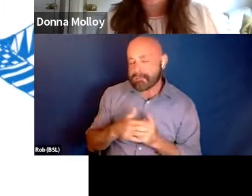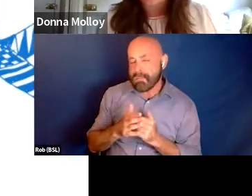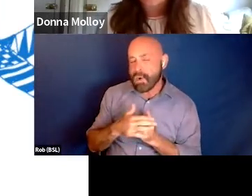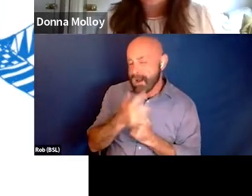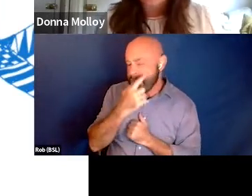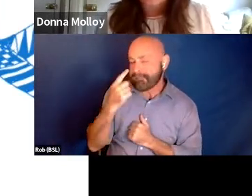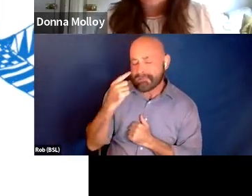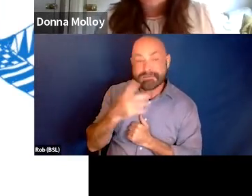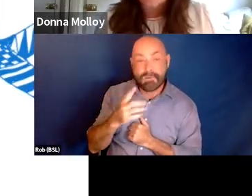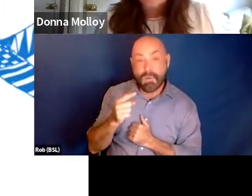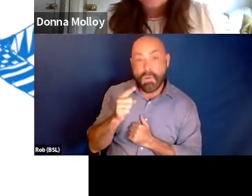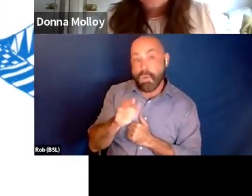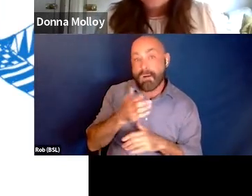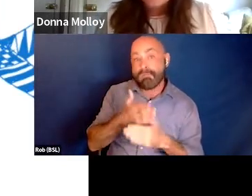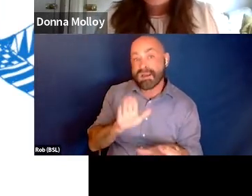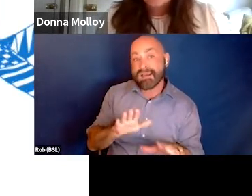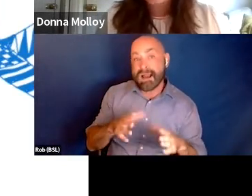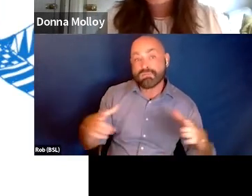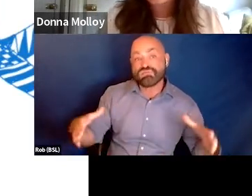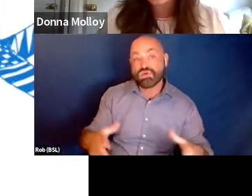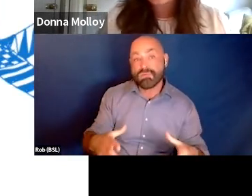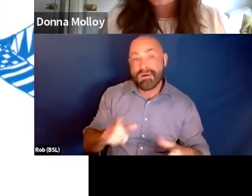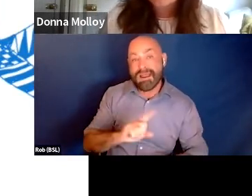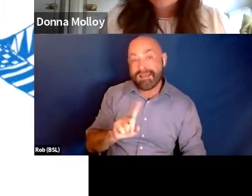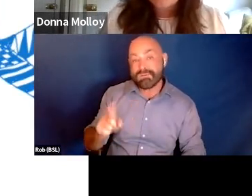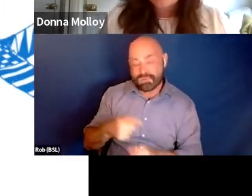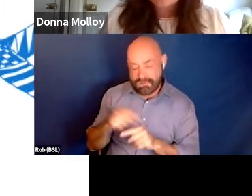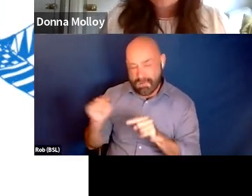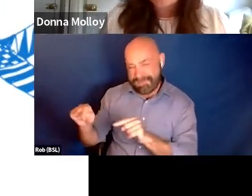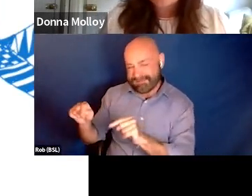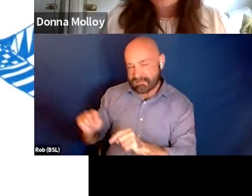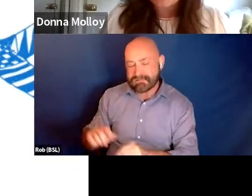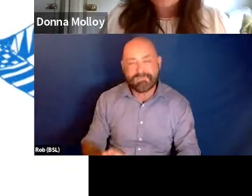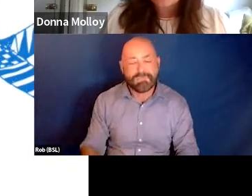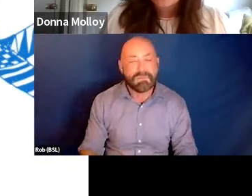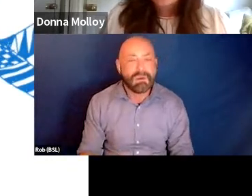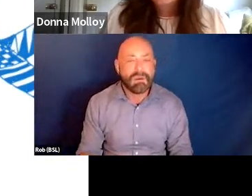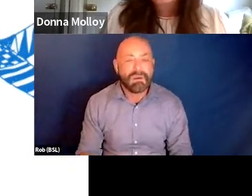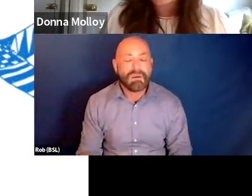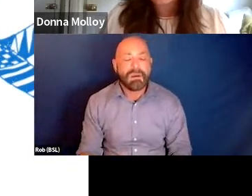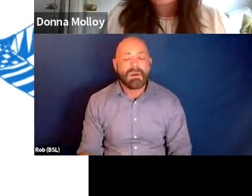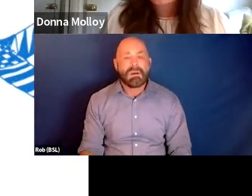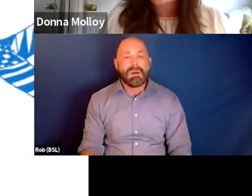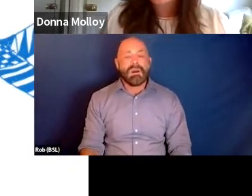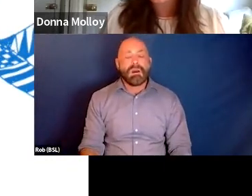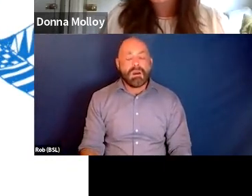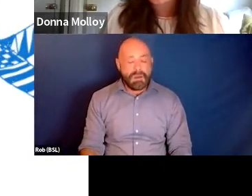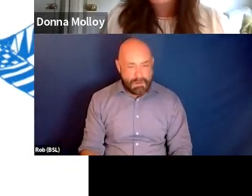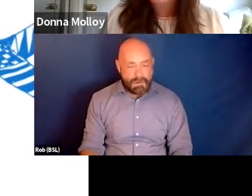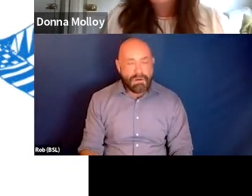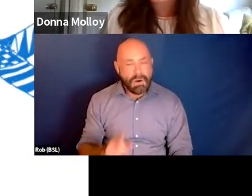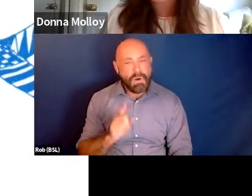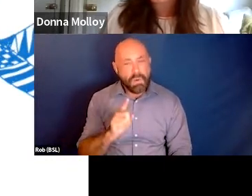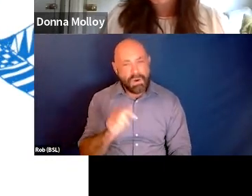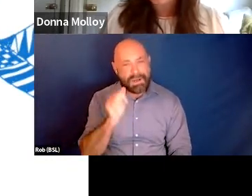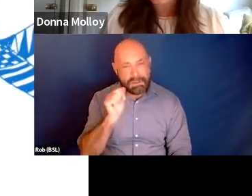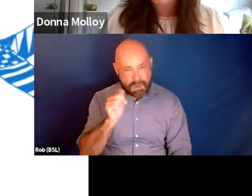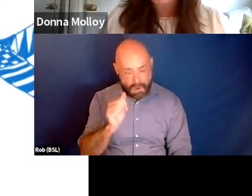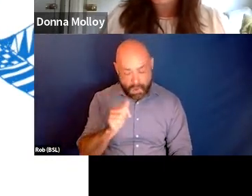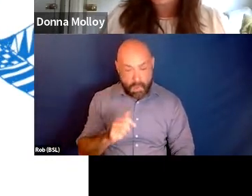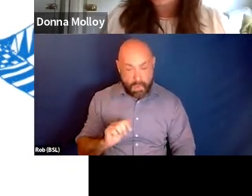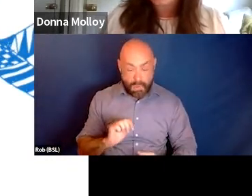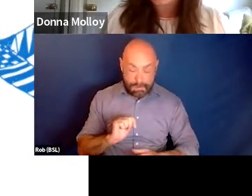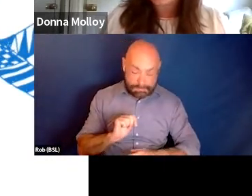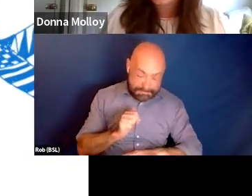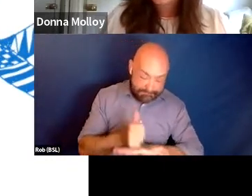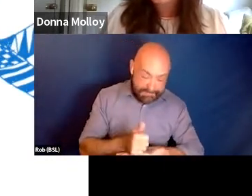the breakouts later. But I suppose the other point to make here is that we know developing and assembling this type of